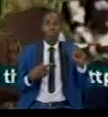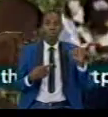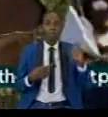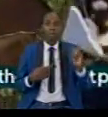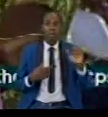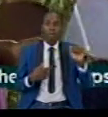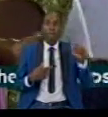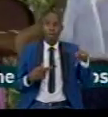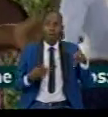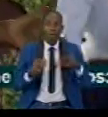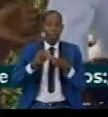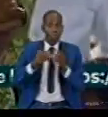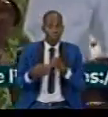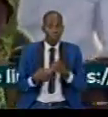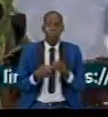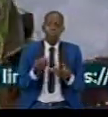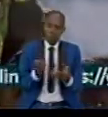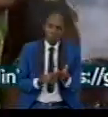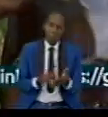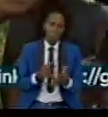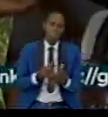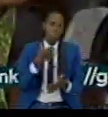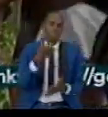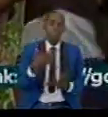let's do that quickly